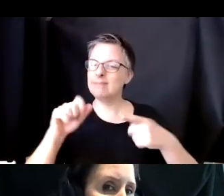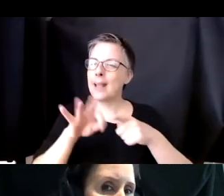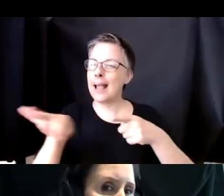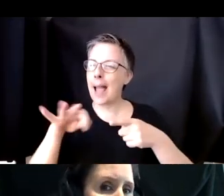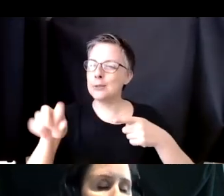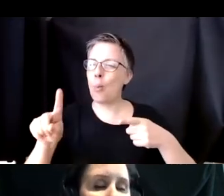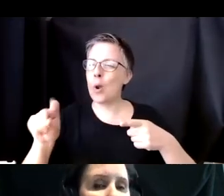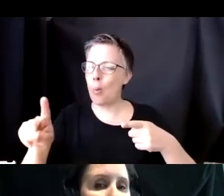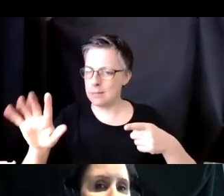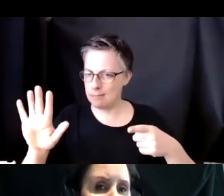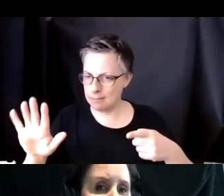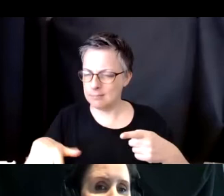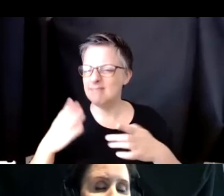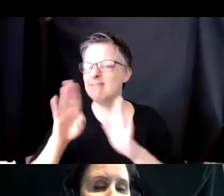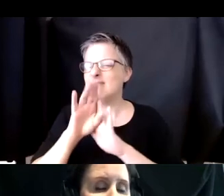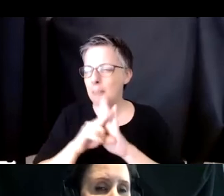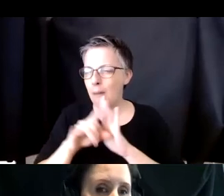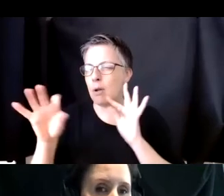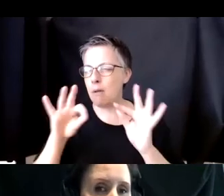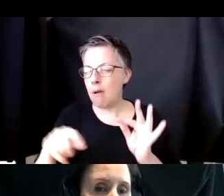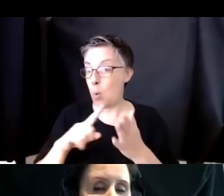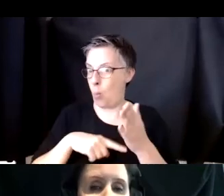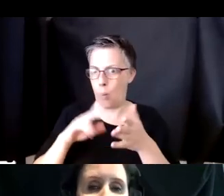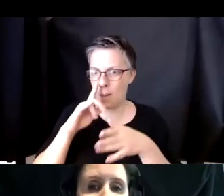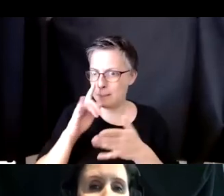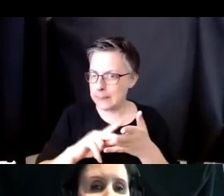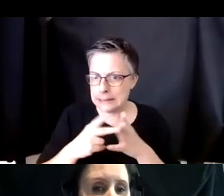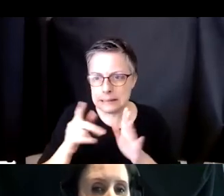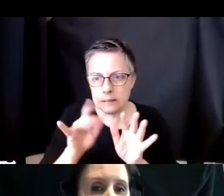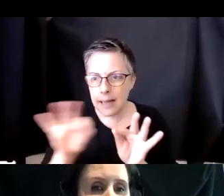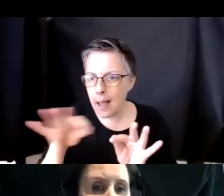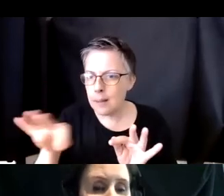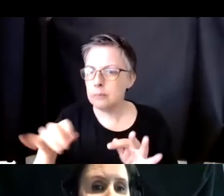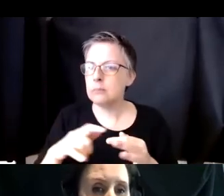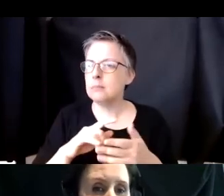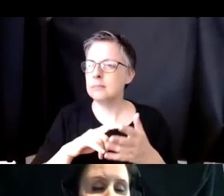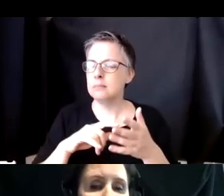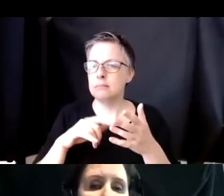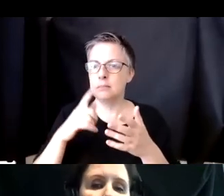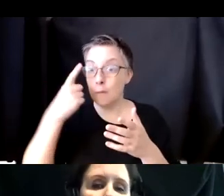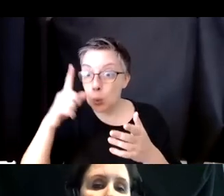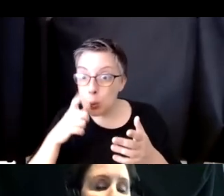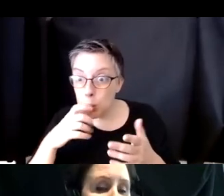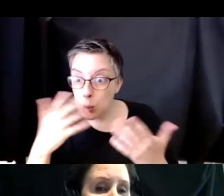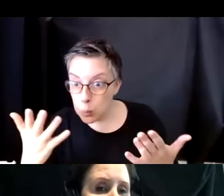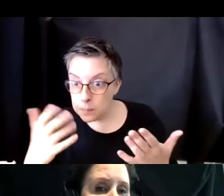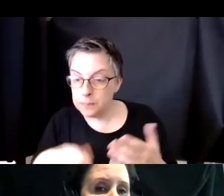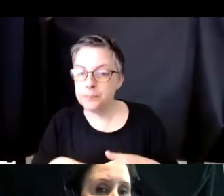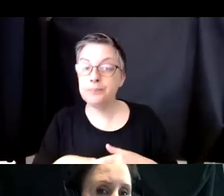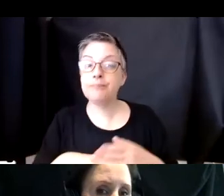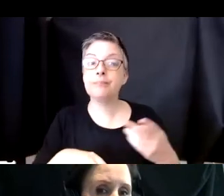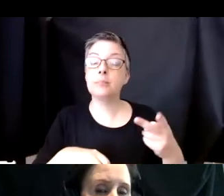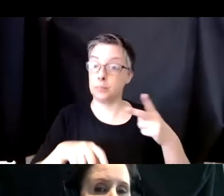Captioning 101, sort of a background into what captioning is, what it means, and for whom. I'm going to talk